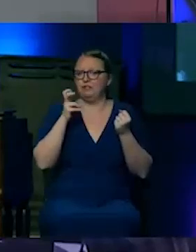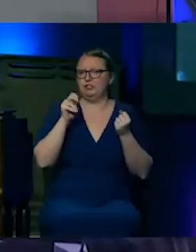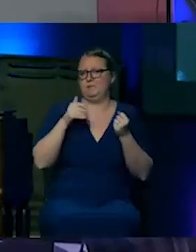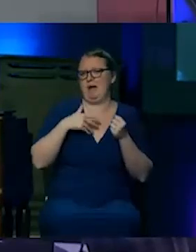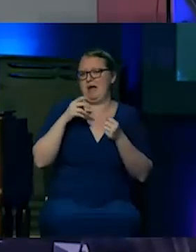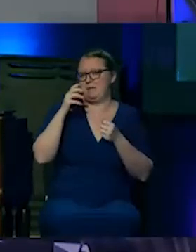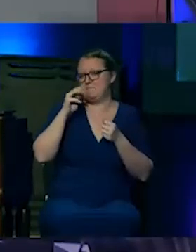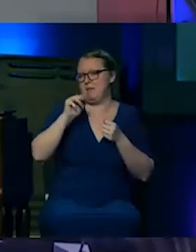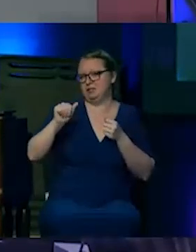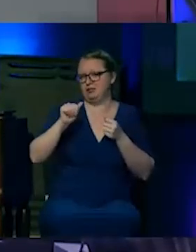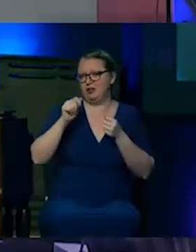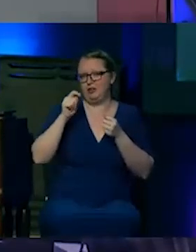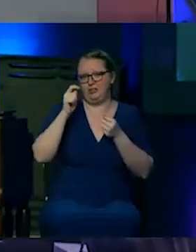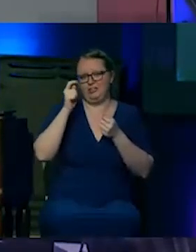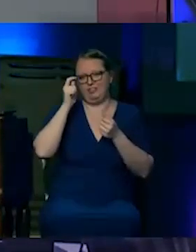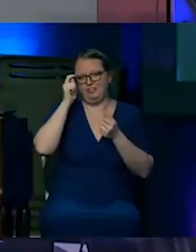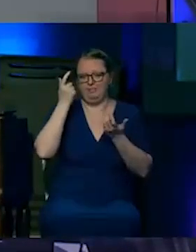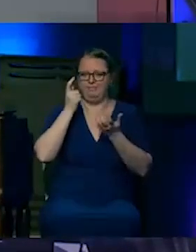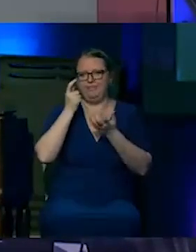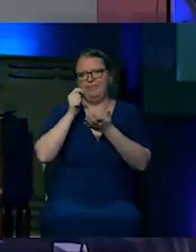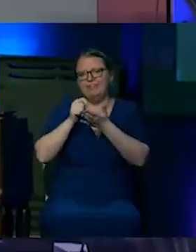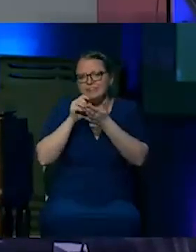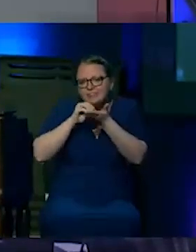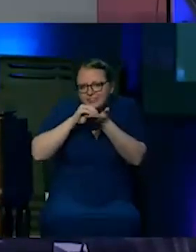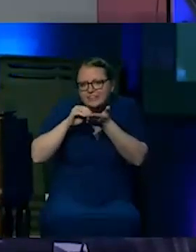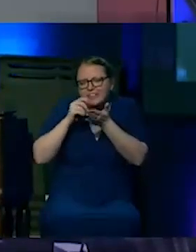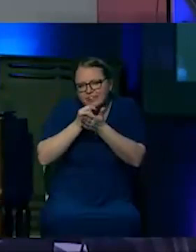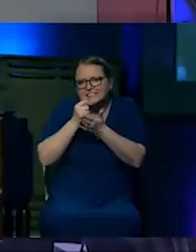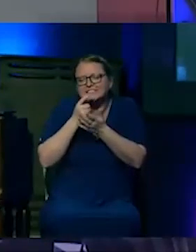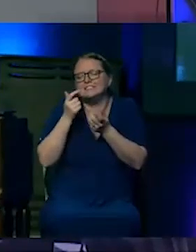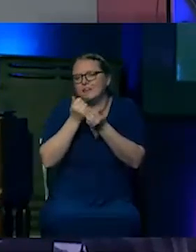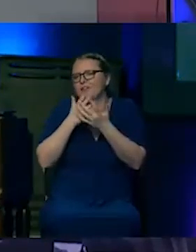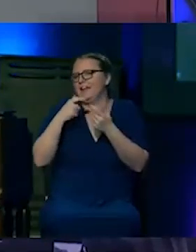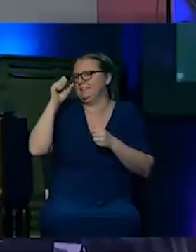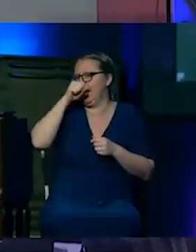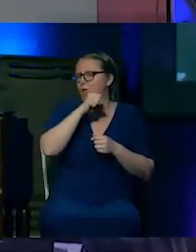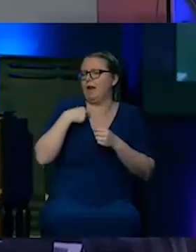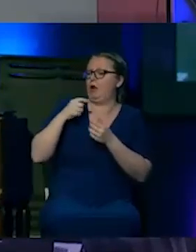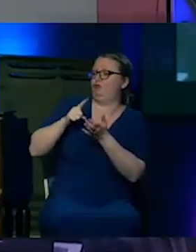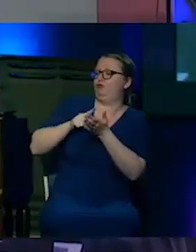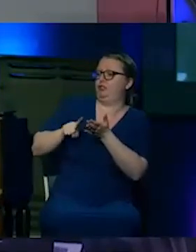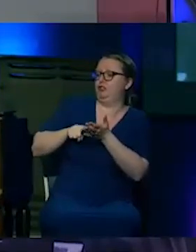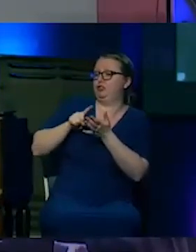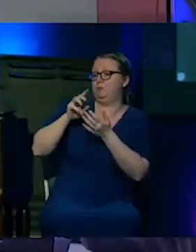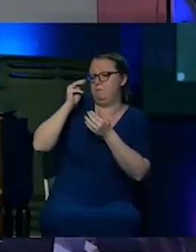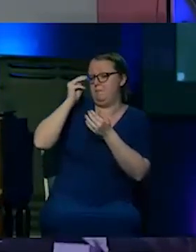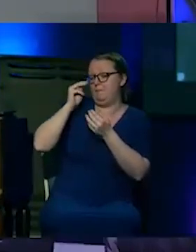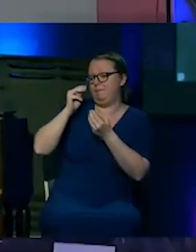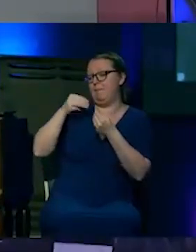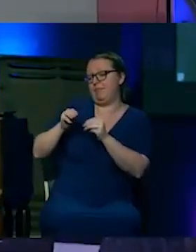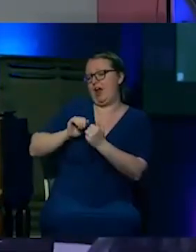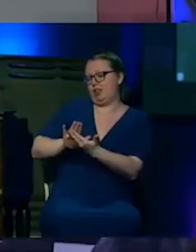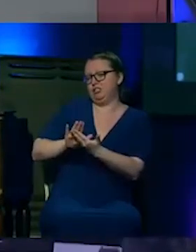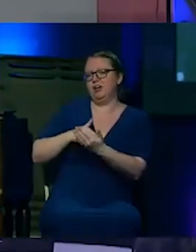from National Taiwan University. And so in terms of like the research methodology, there's a field